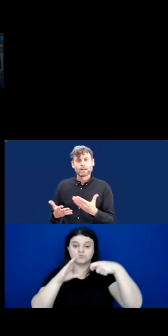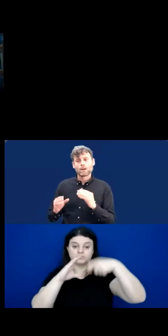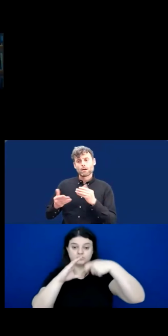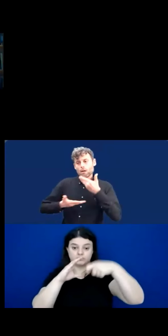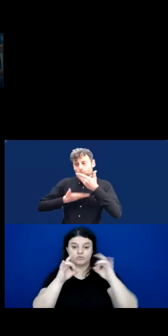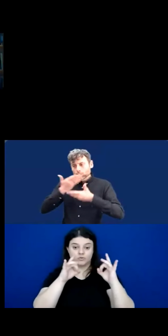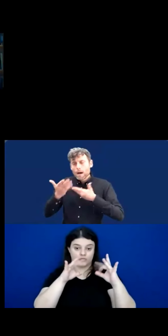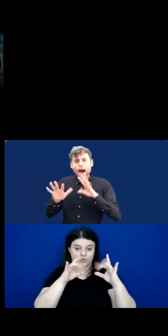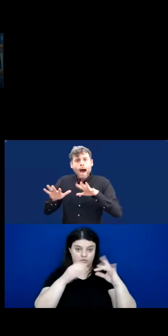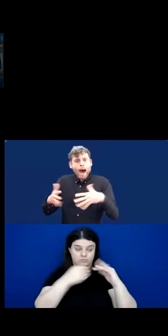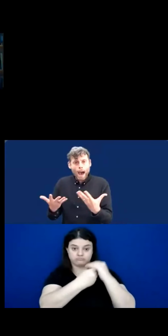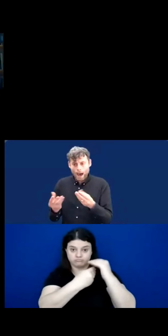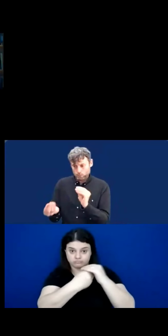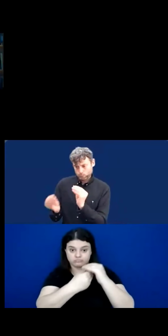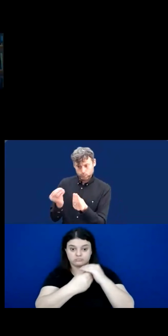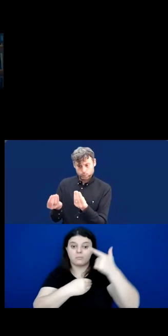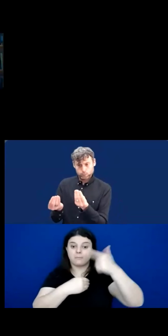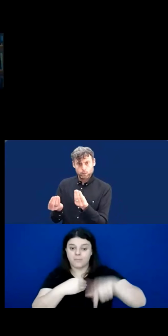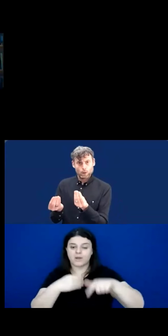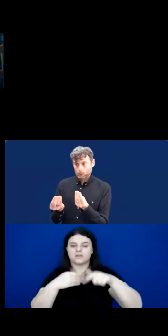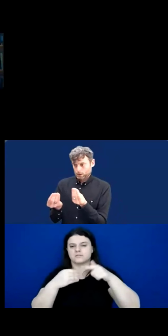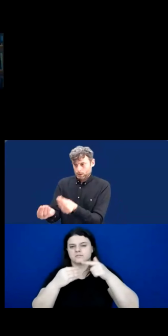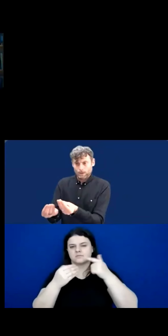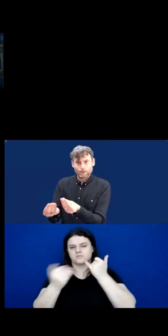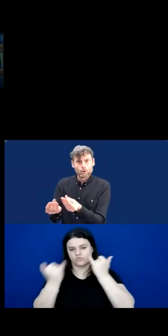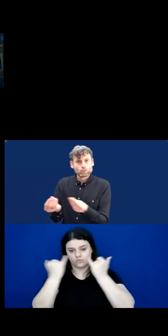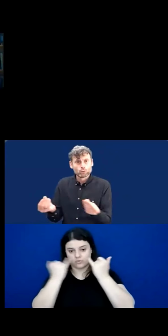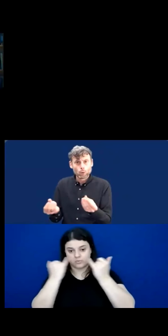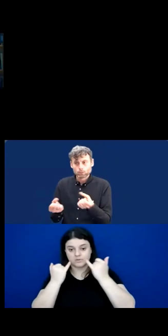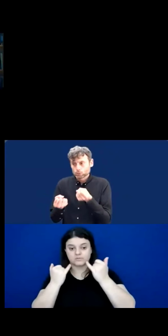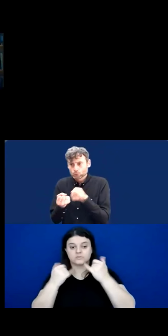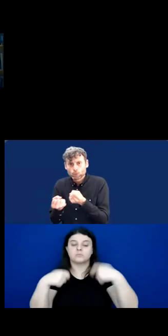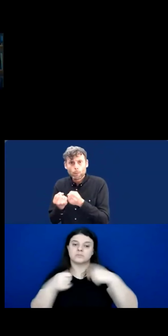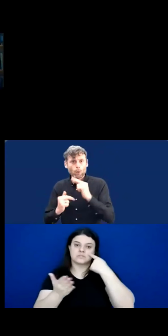more information about the intervention, see the article.